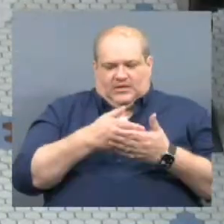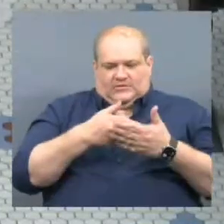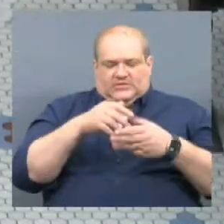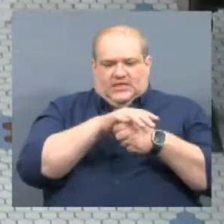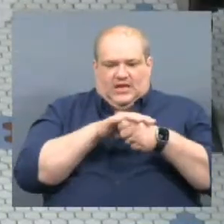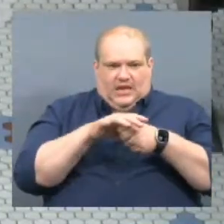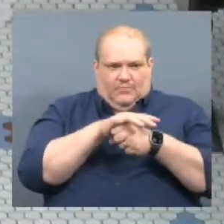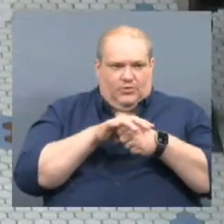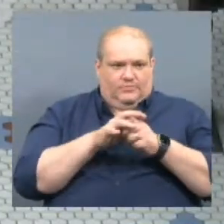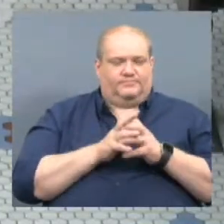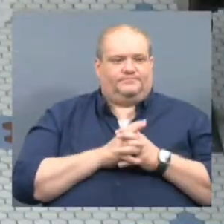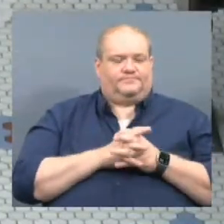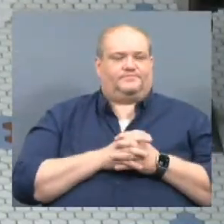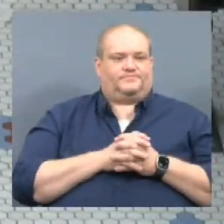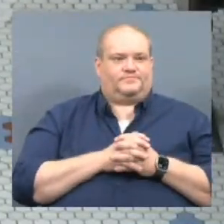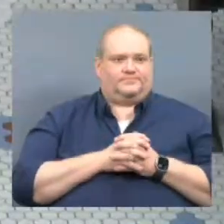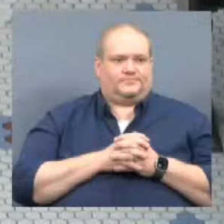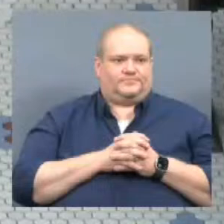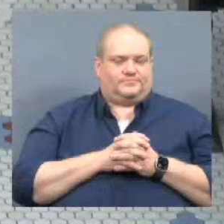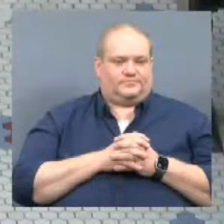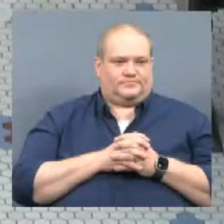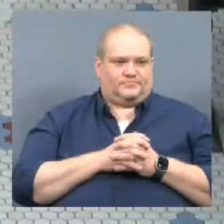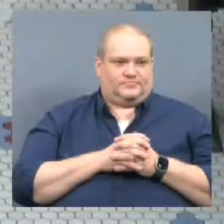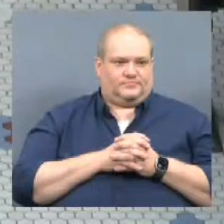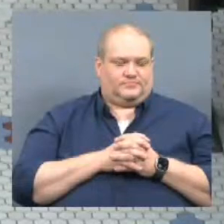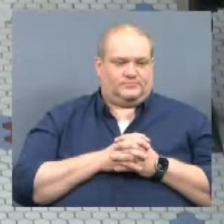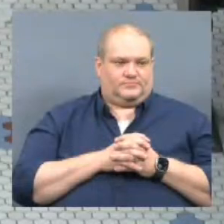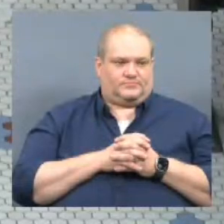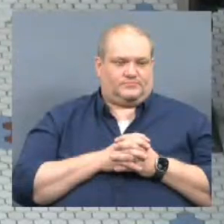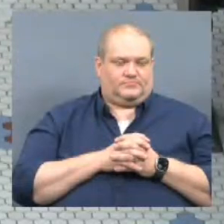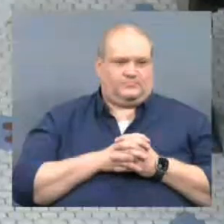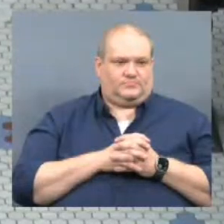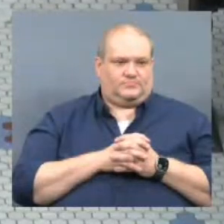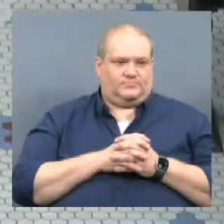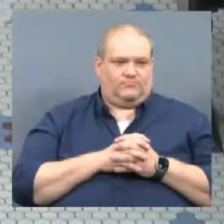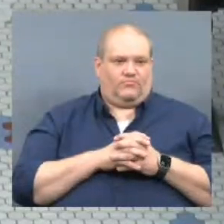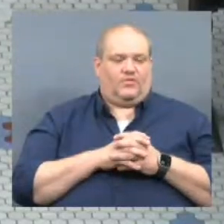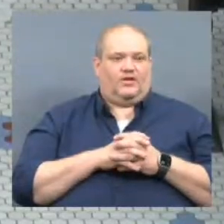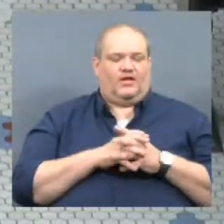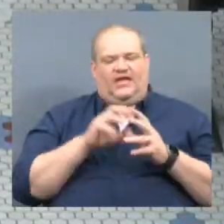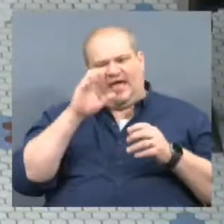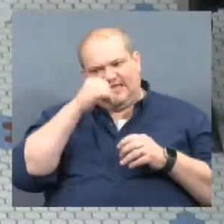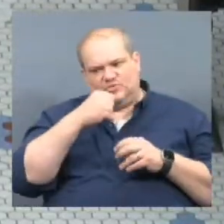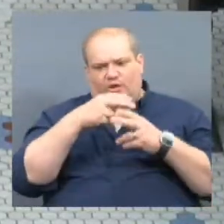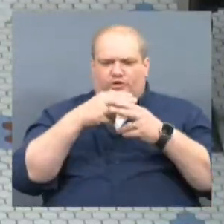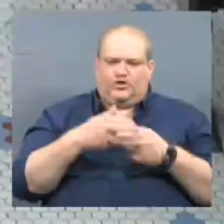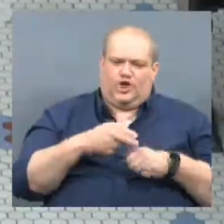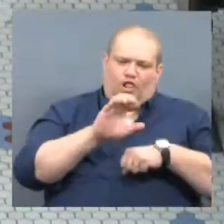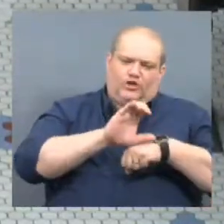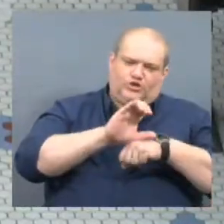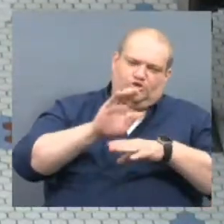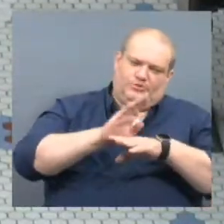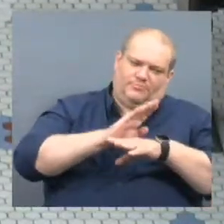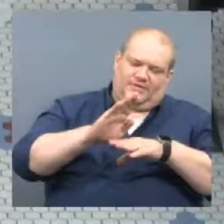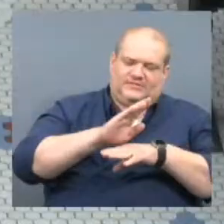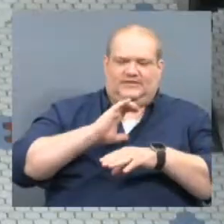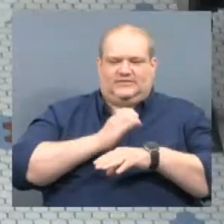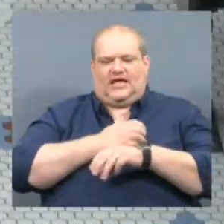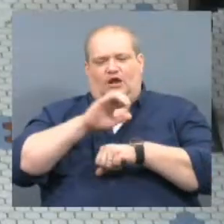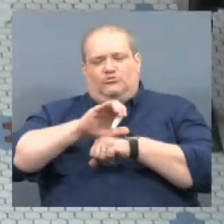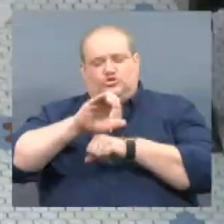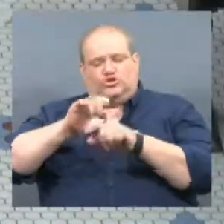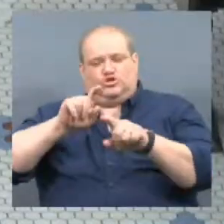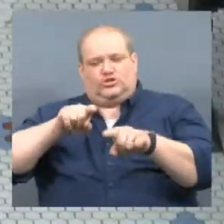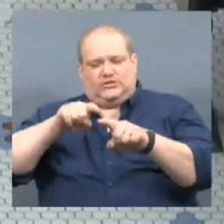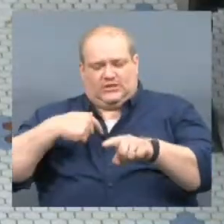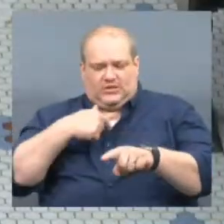neighborhood business. It's weird to call the church a business. Our church attendance,